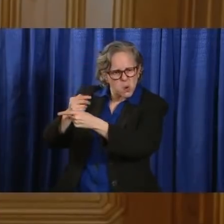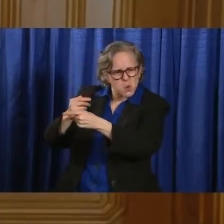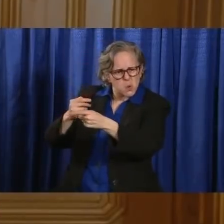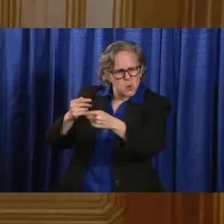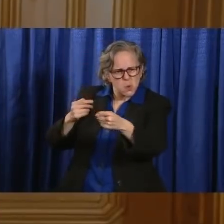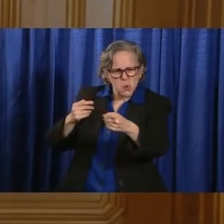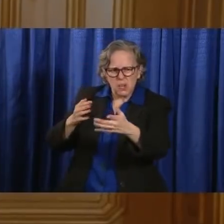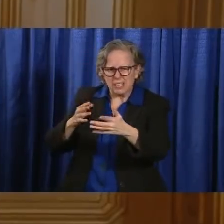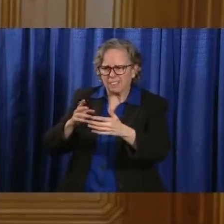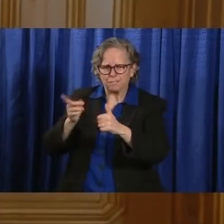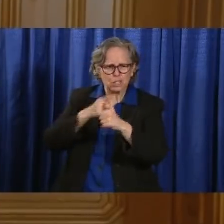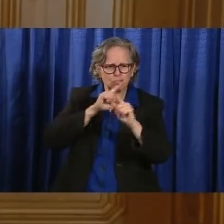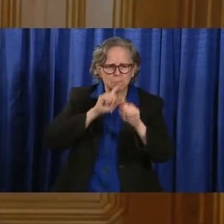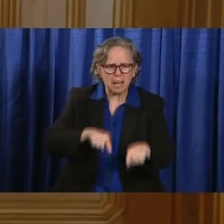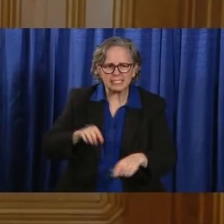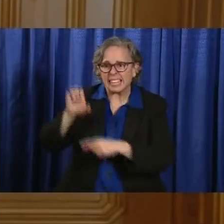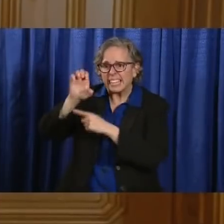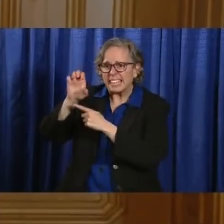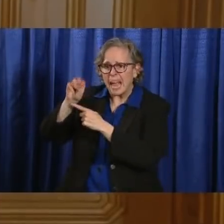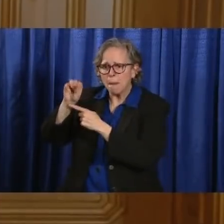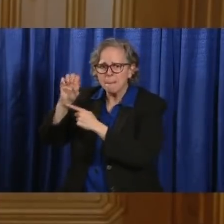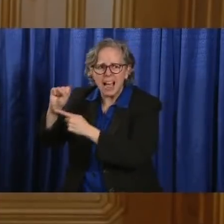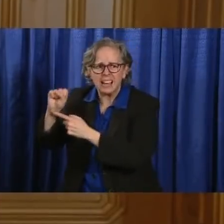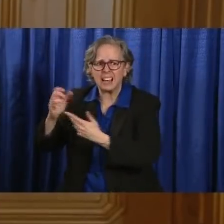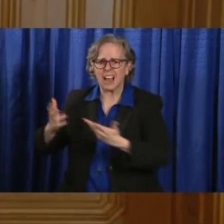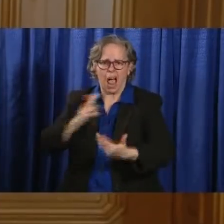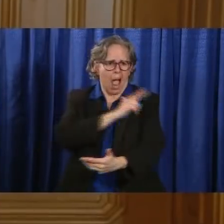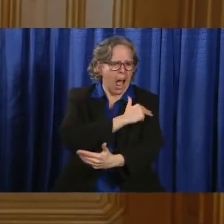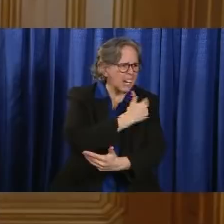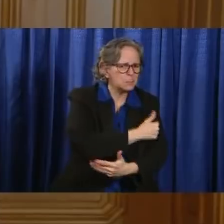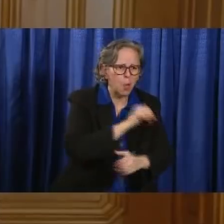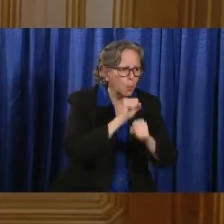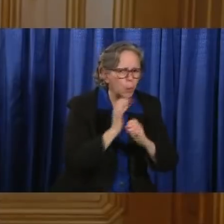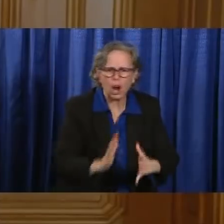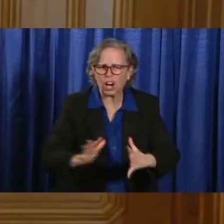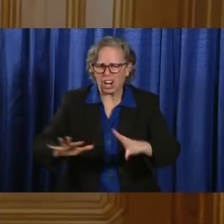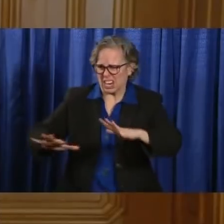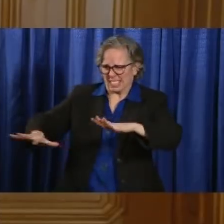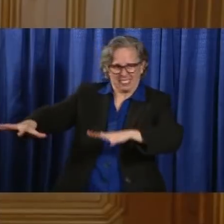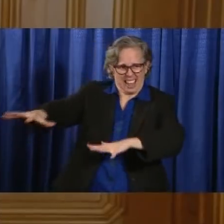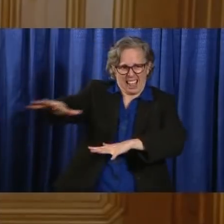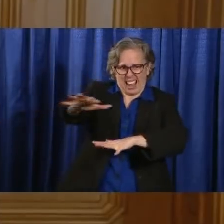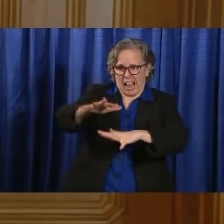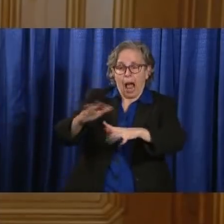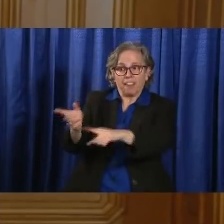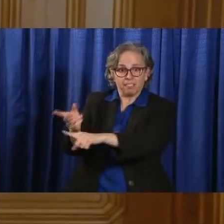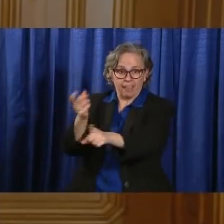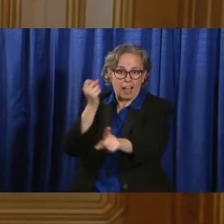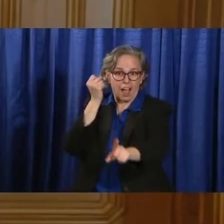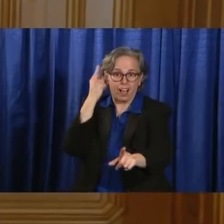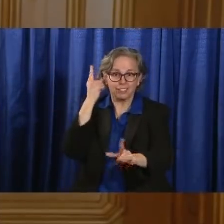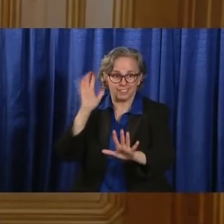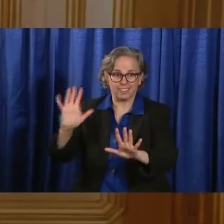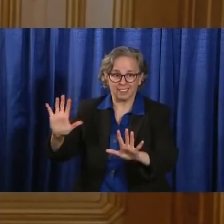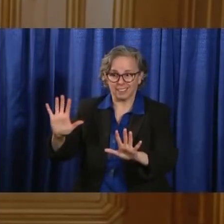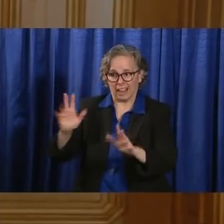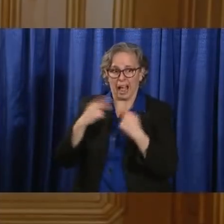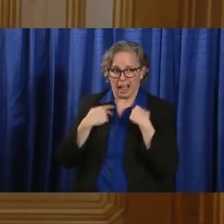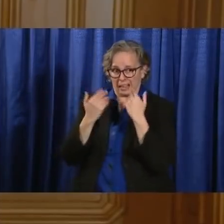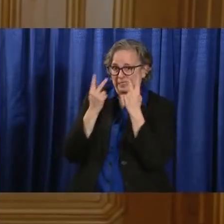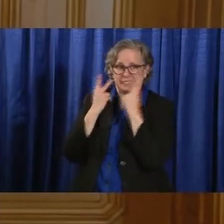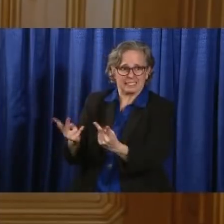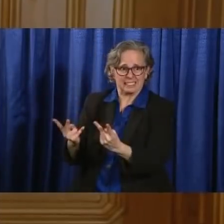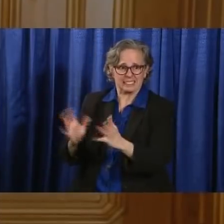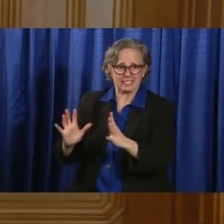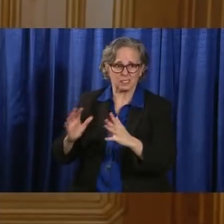EMS, whether they work in a hospital, and I get it. I understand. And so we are working on two